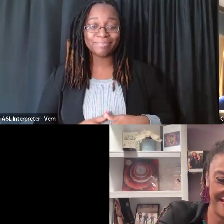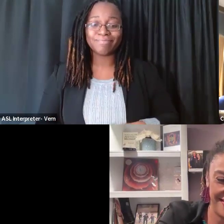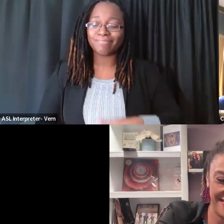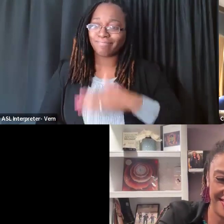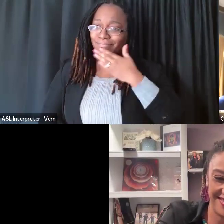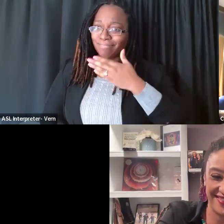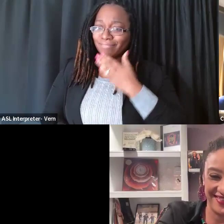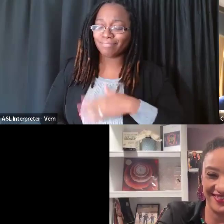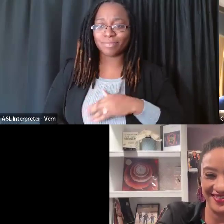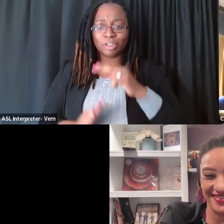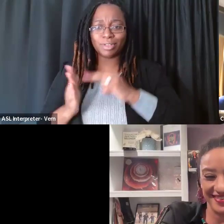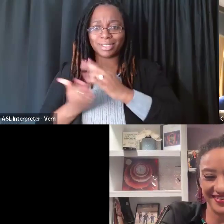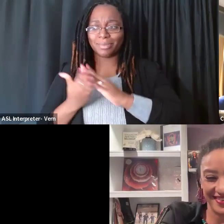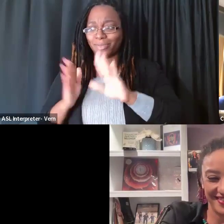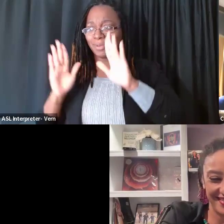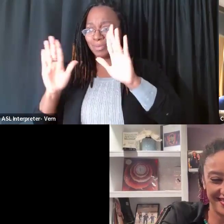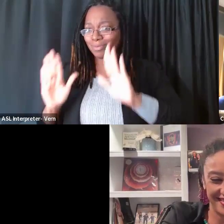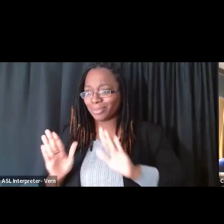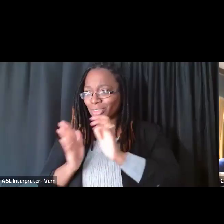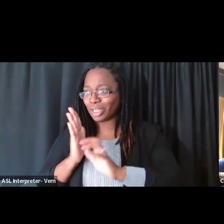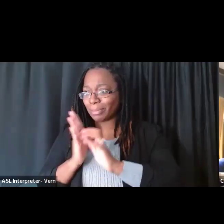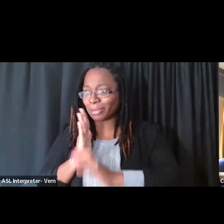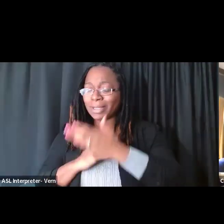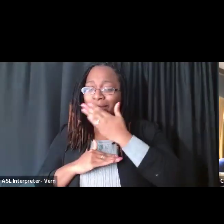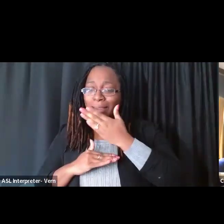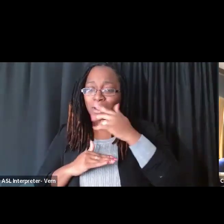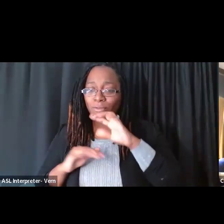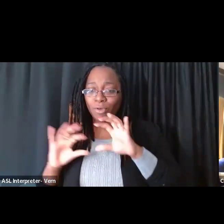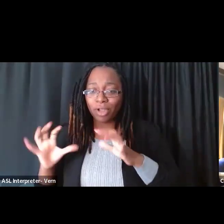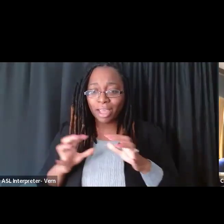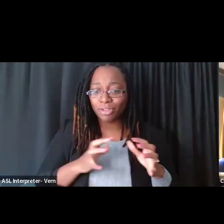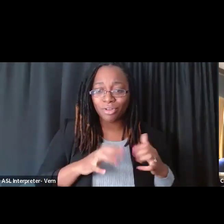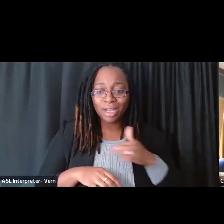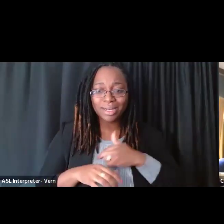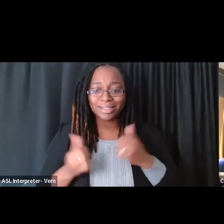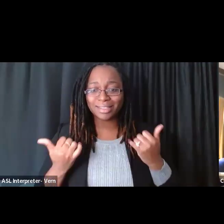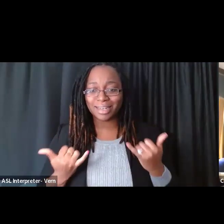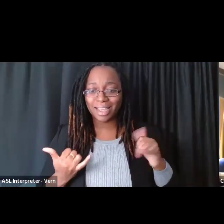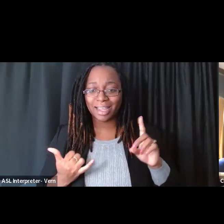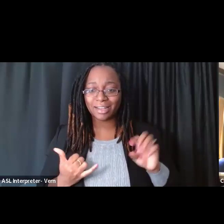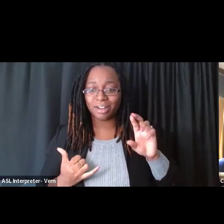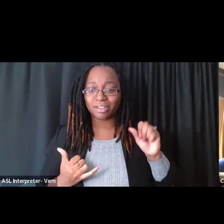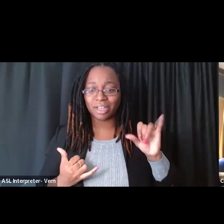wonderful chapter. And thank you, Dr. Ayshia, also for gathering us all together today.